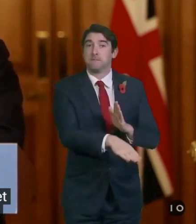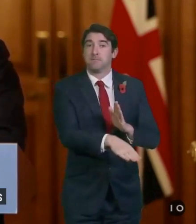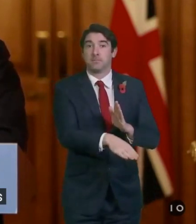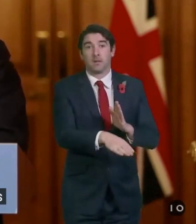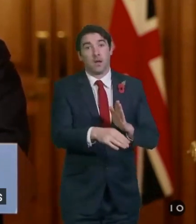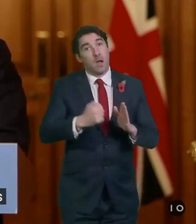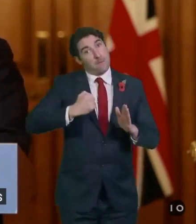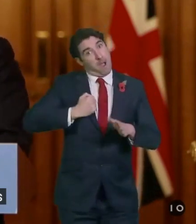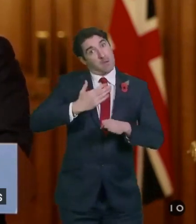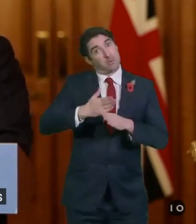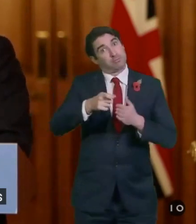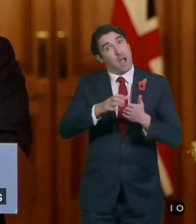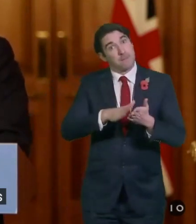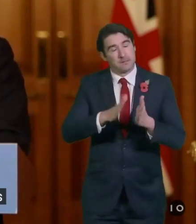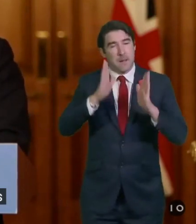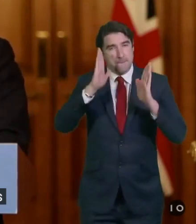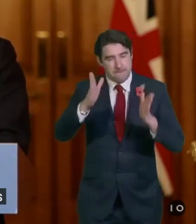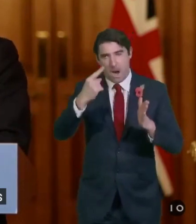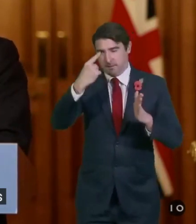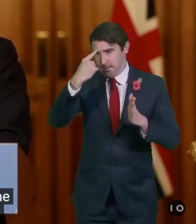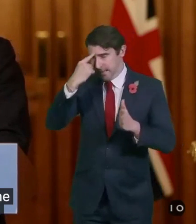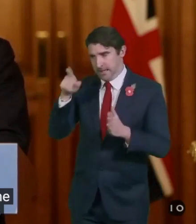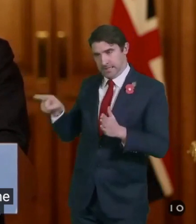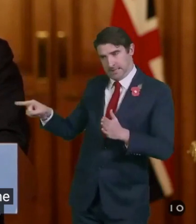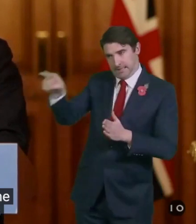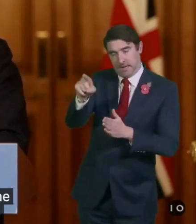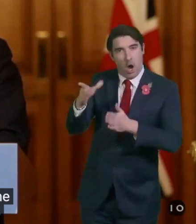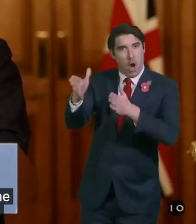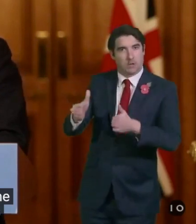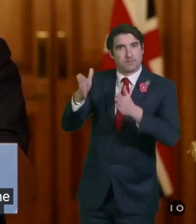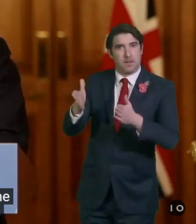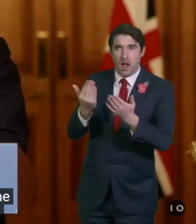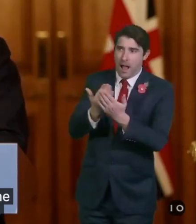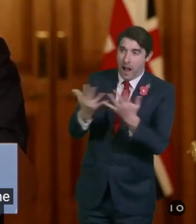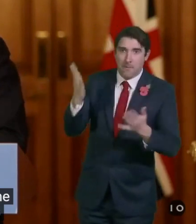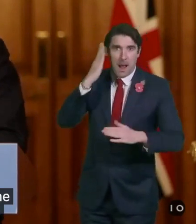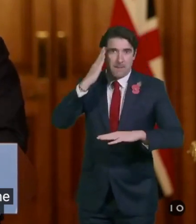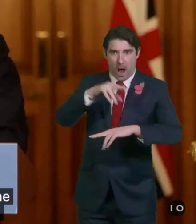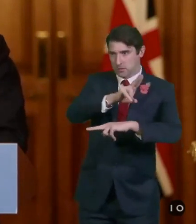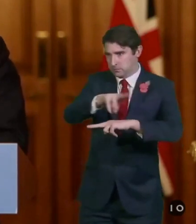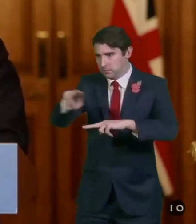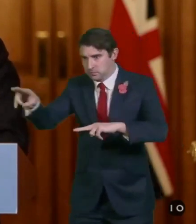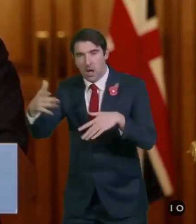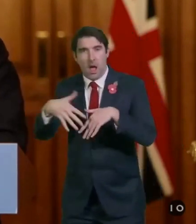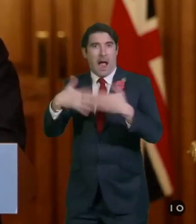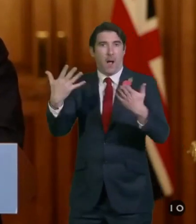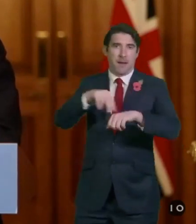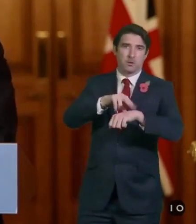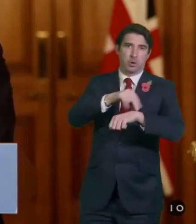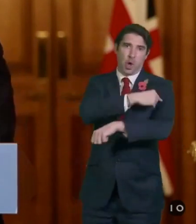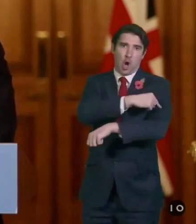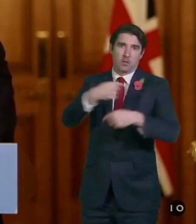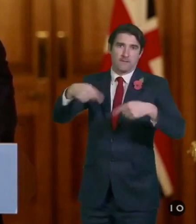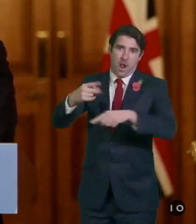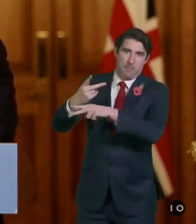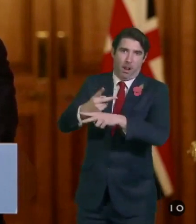graphs grow in the way that they could and the way that they're projected to grow, then the risk is that for the